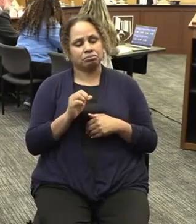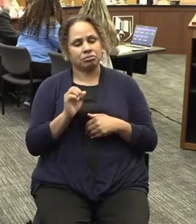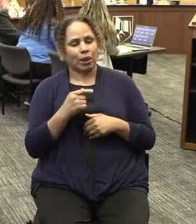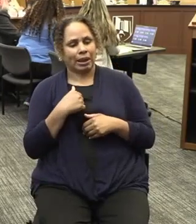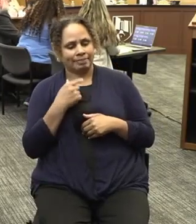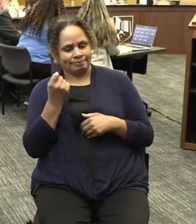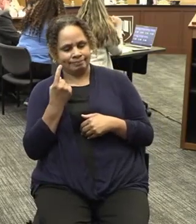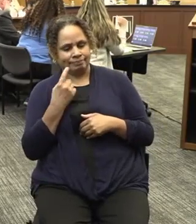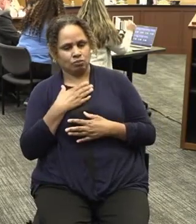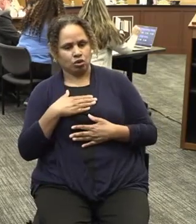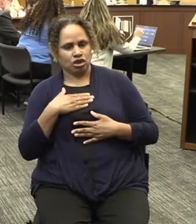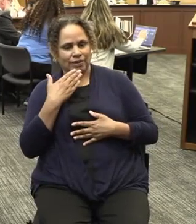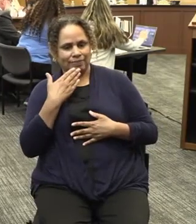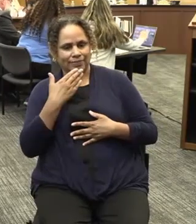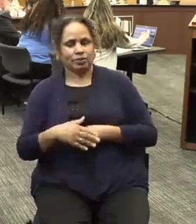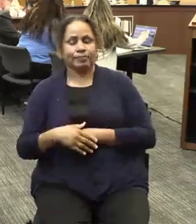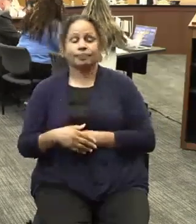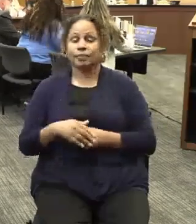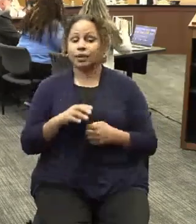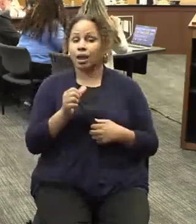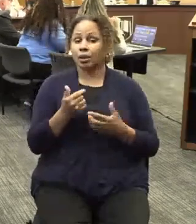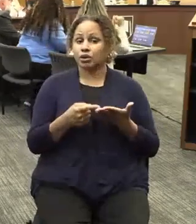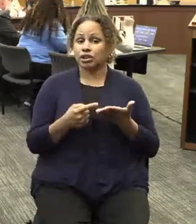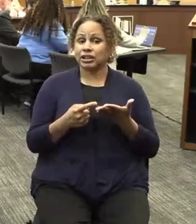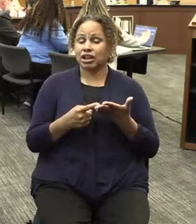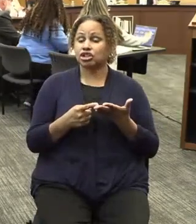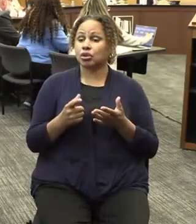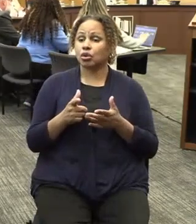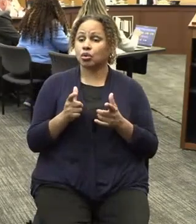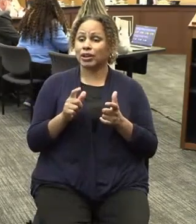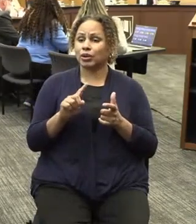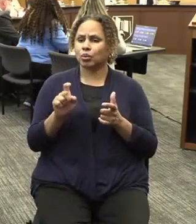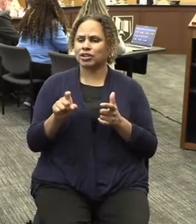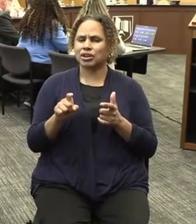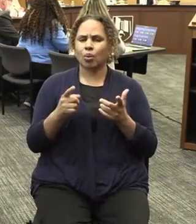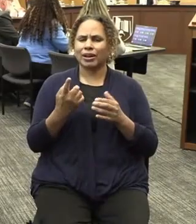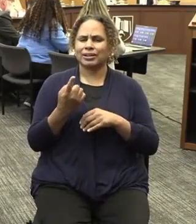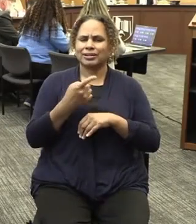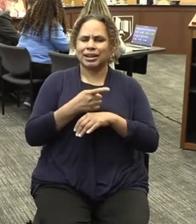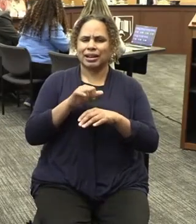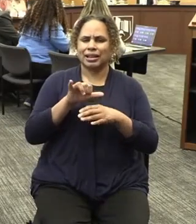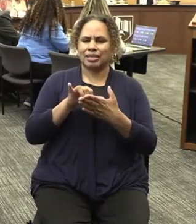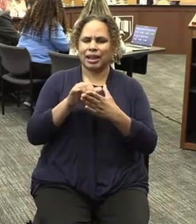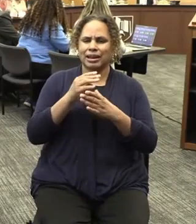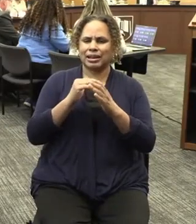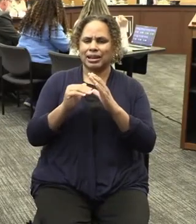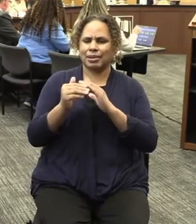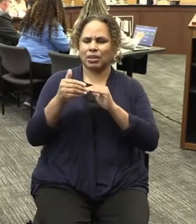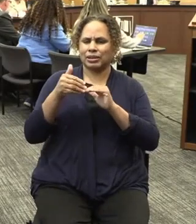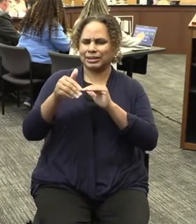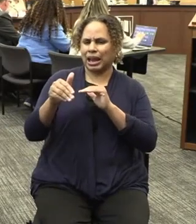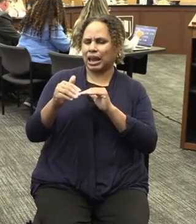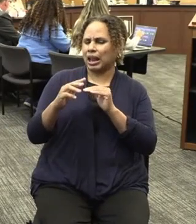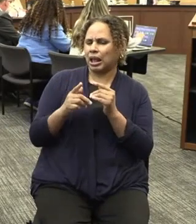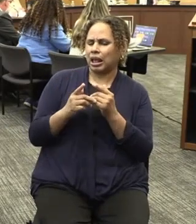you. Any other discussion? Just a quick question. What day was that email sent? Pardon me? What day was that email sent?